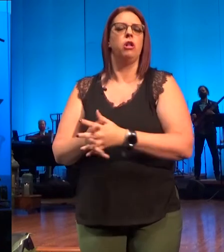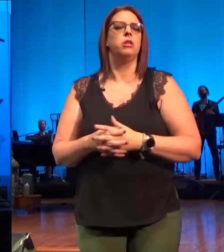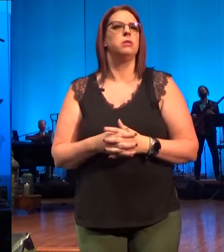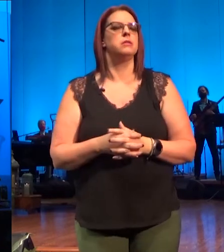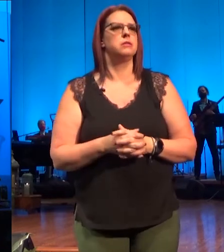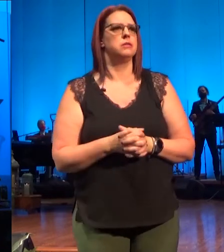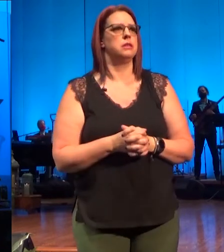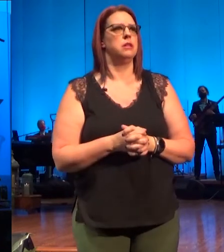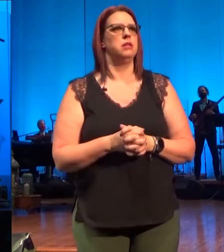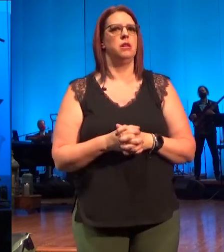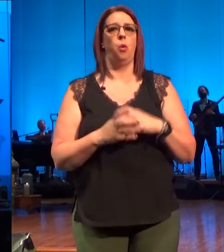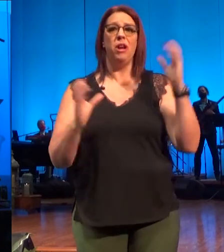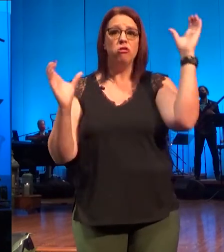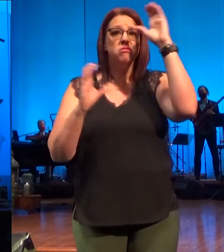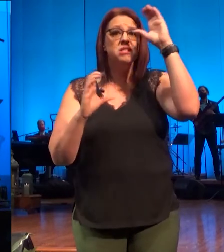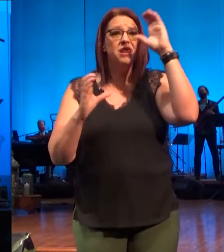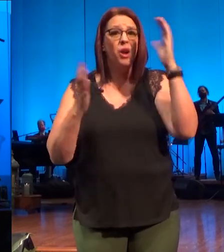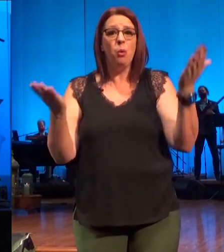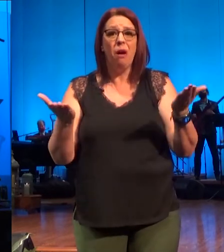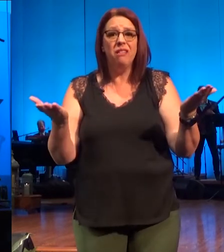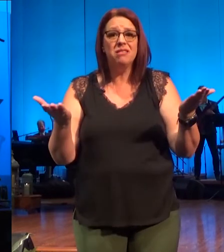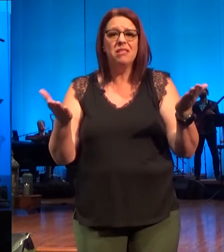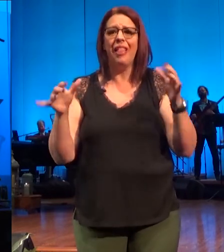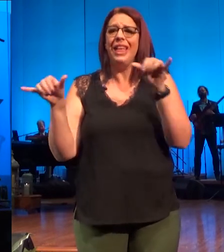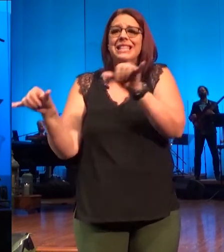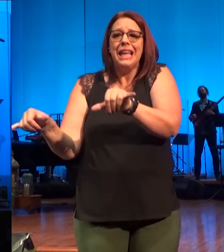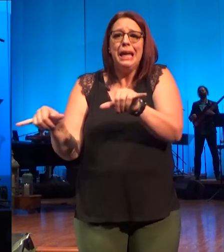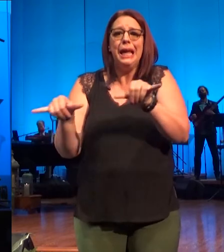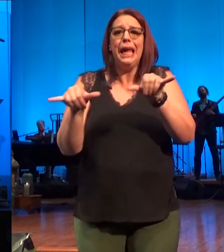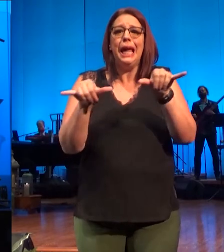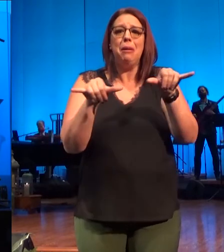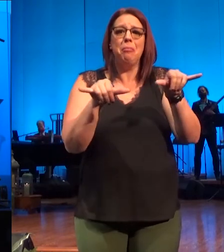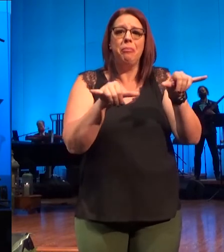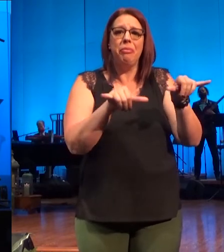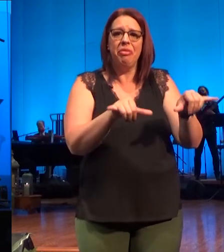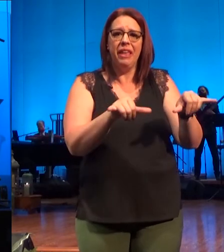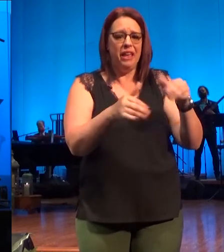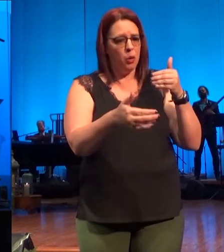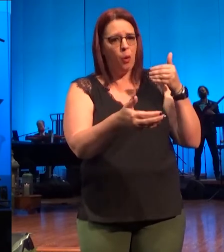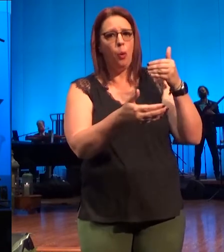We all seek the same thing, a closer connection